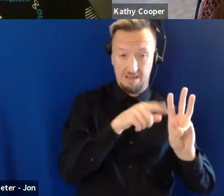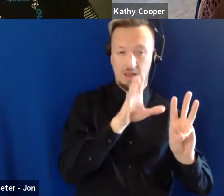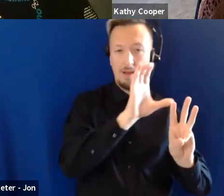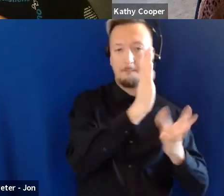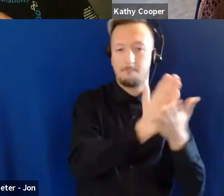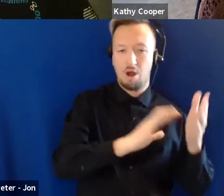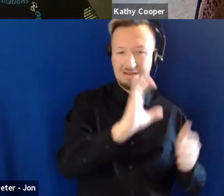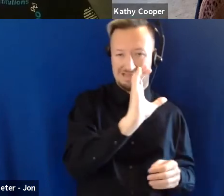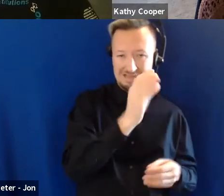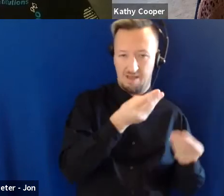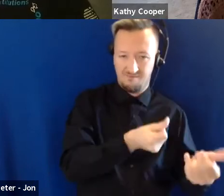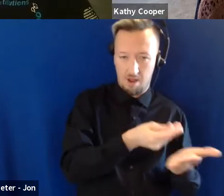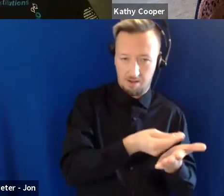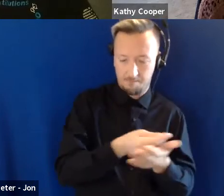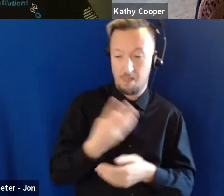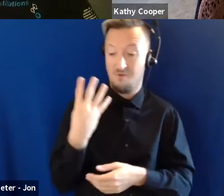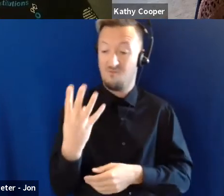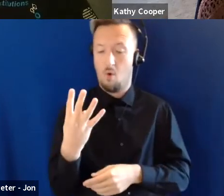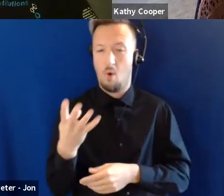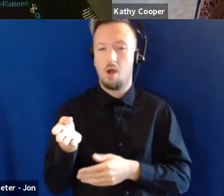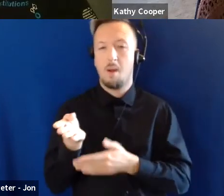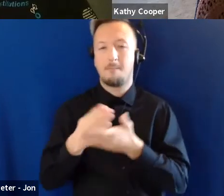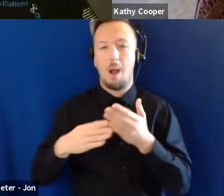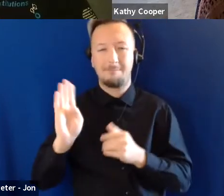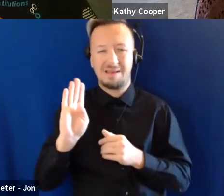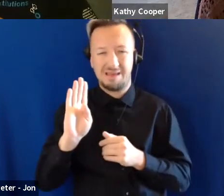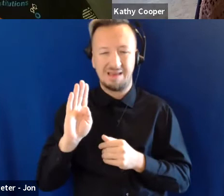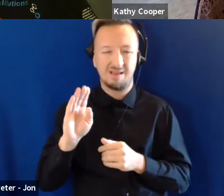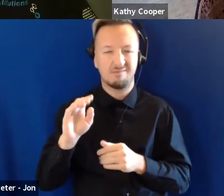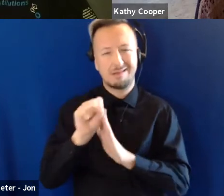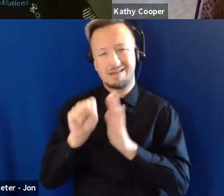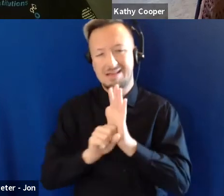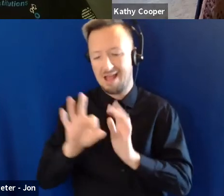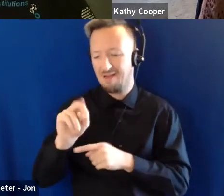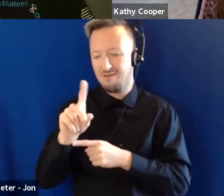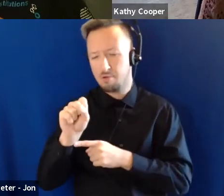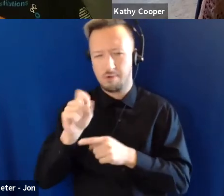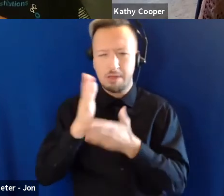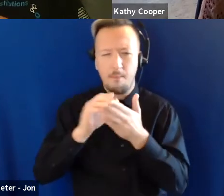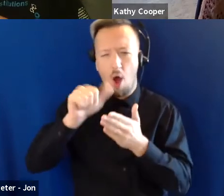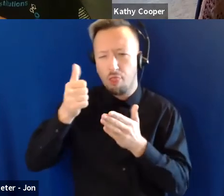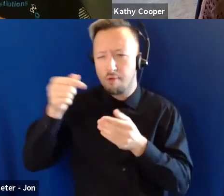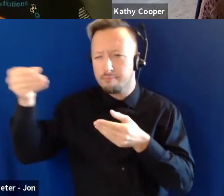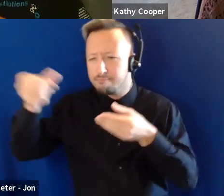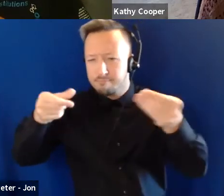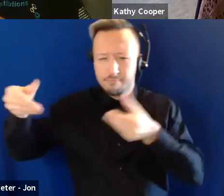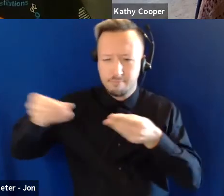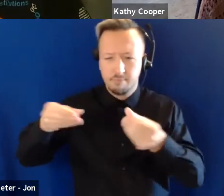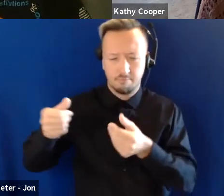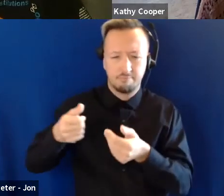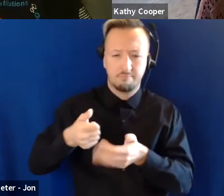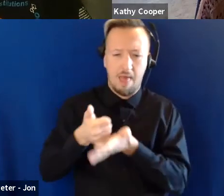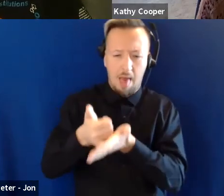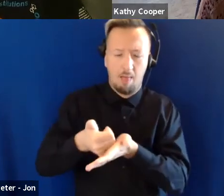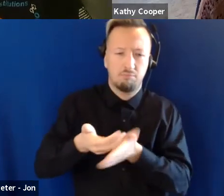4 receive Part B or state general funds or some other type of concoction of funds to keep them